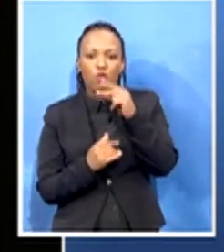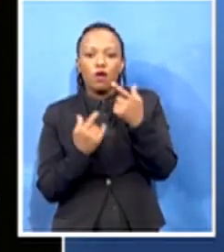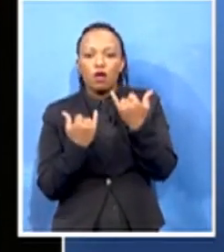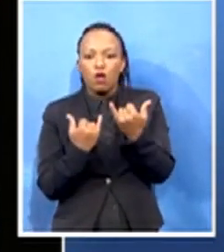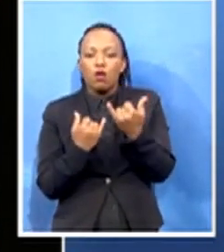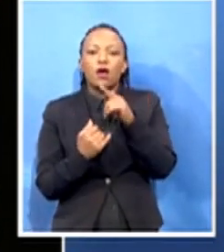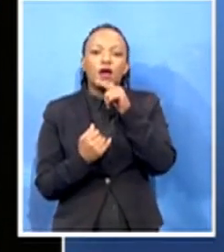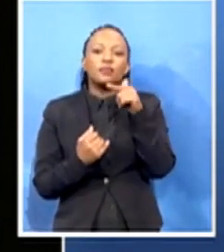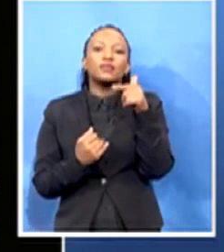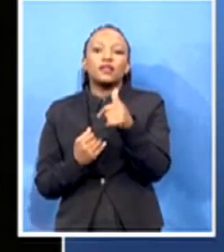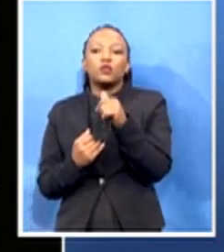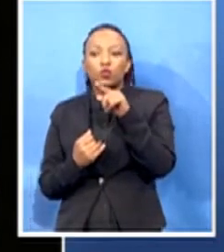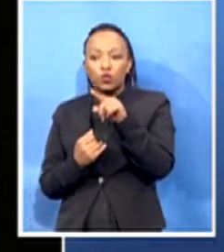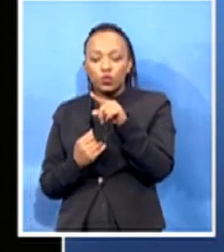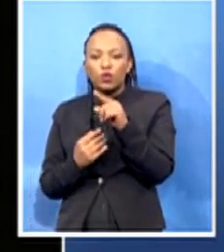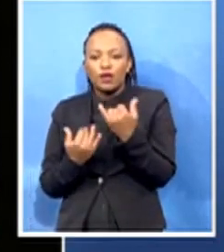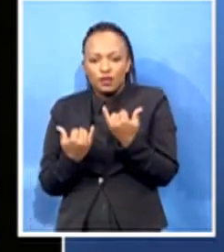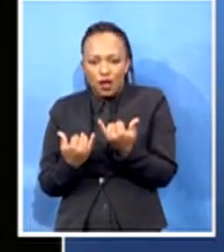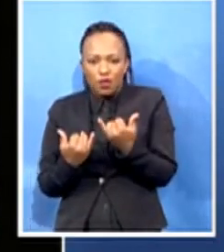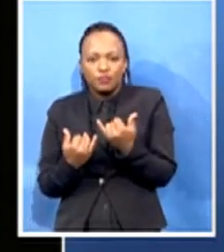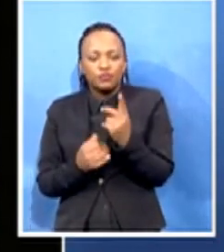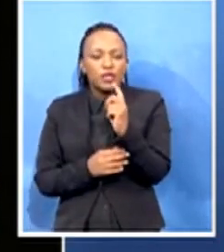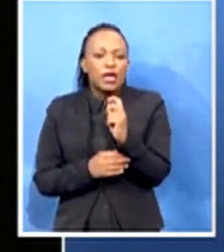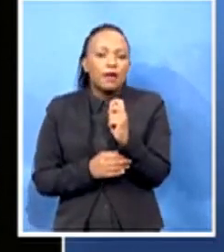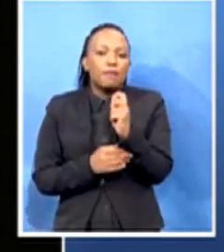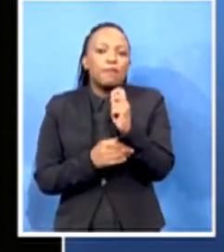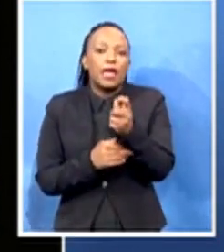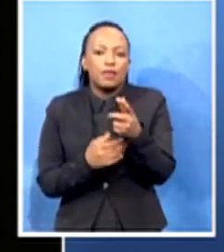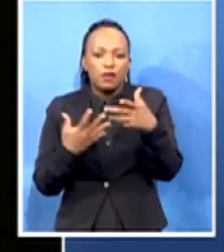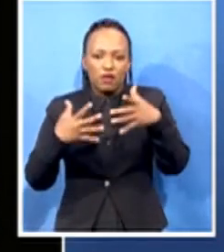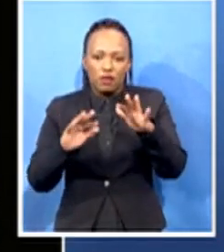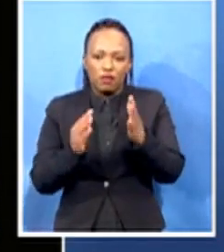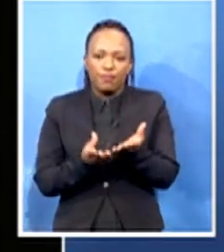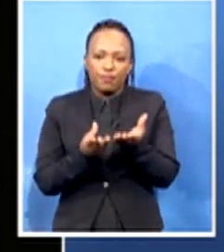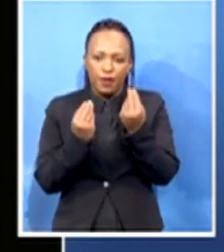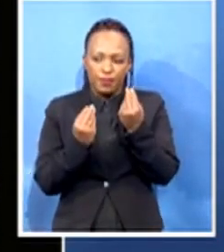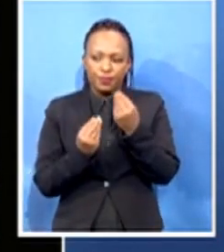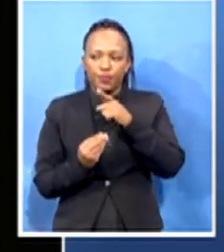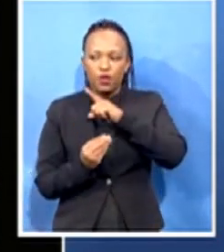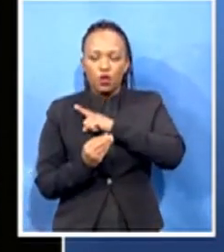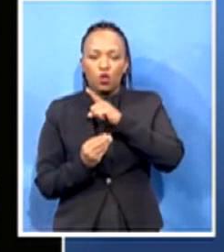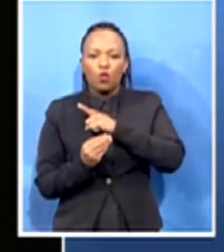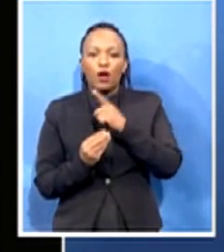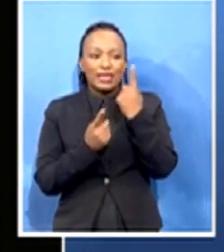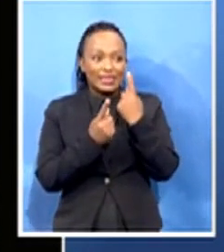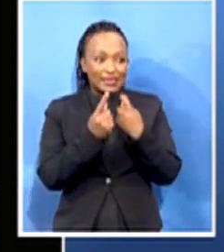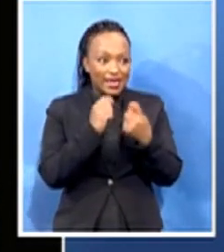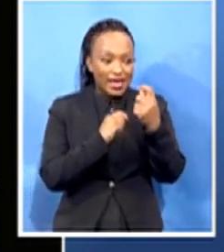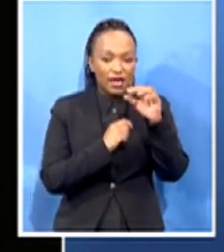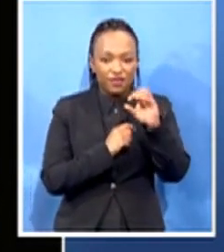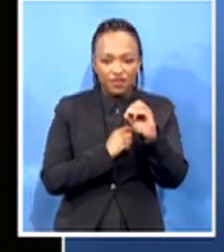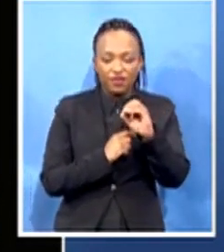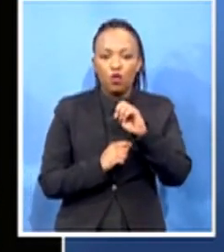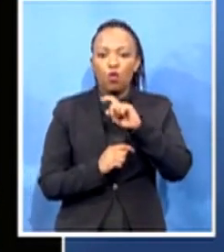there is a payment that there is a sale that a DPS has done, and